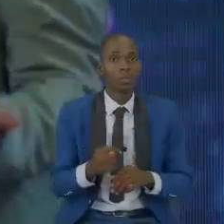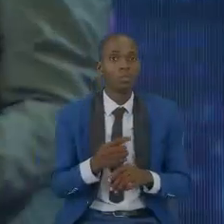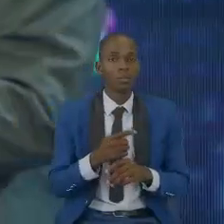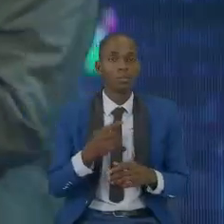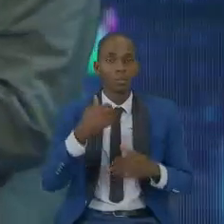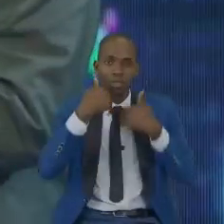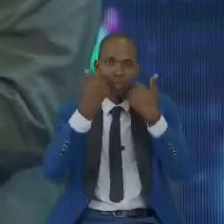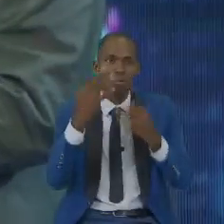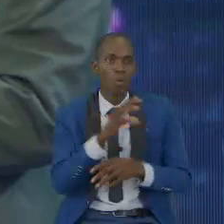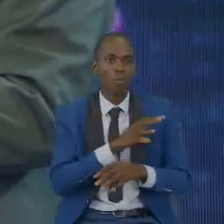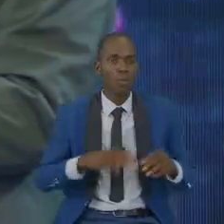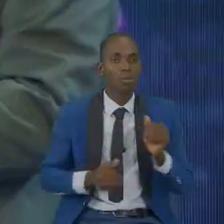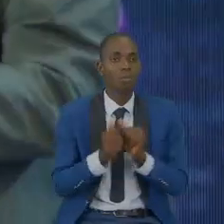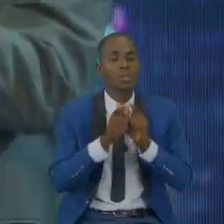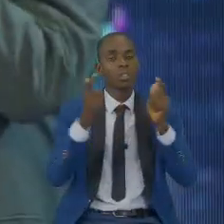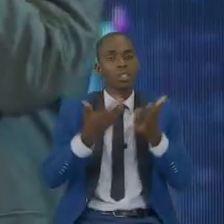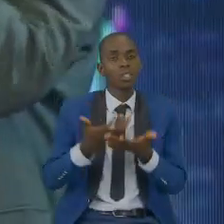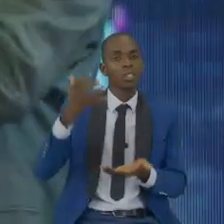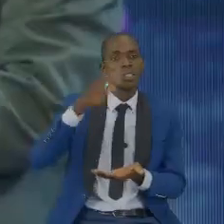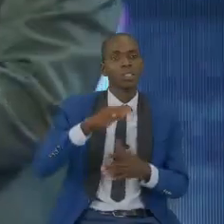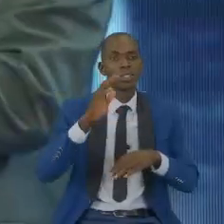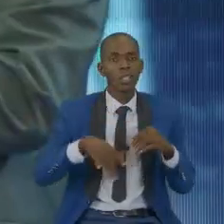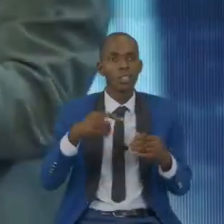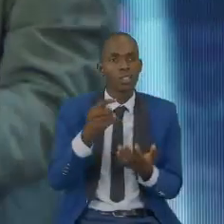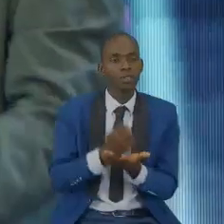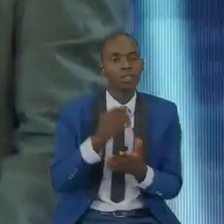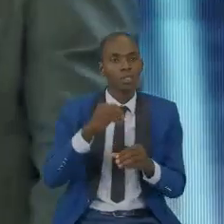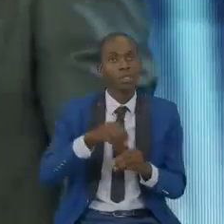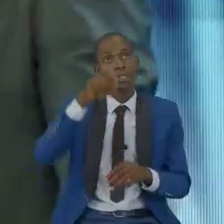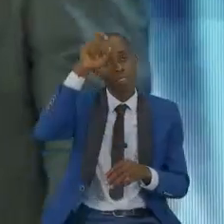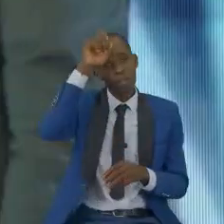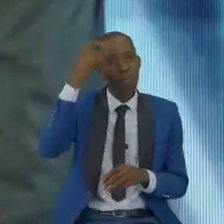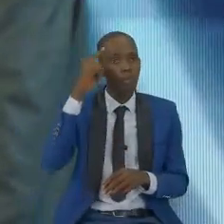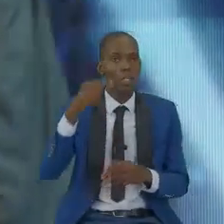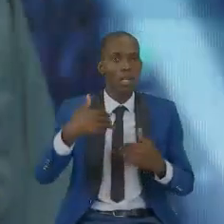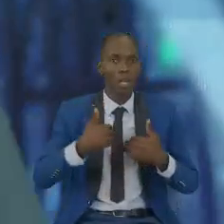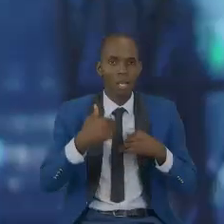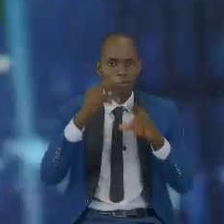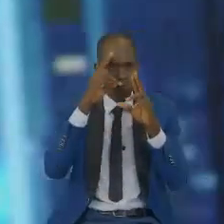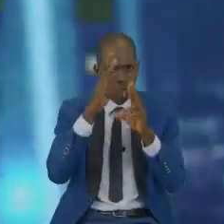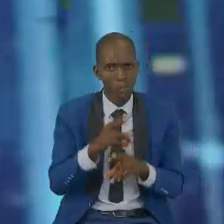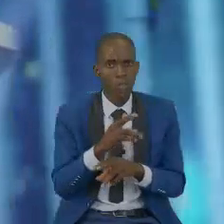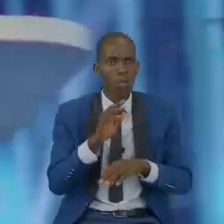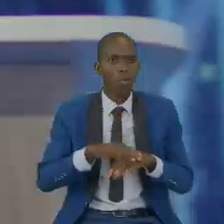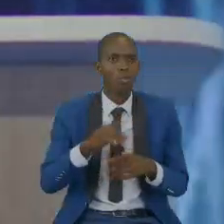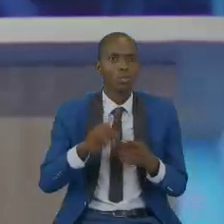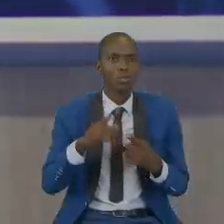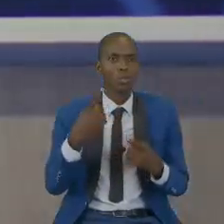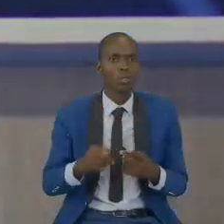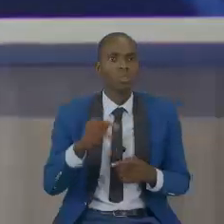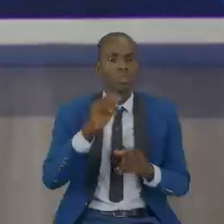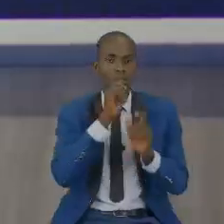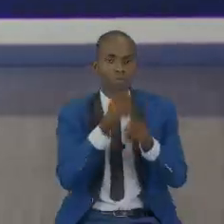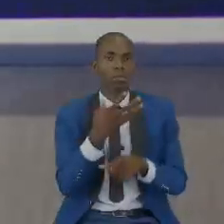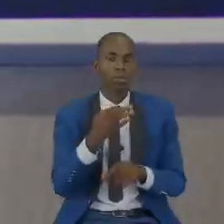than the treasures in Egypt, for he had respect unto the recompense of the reward. Verse 27,